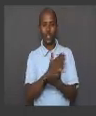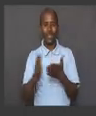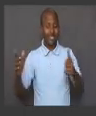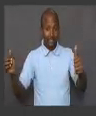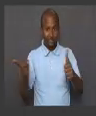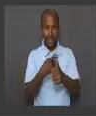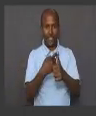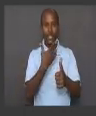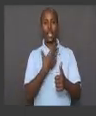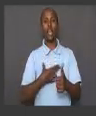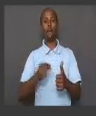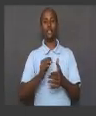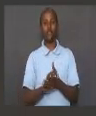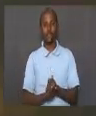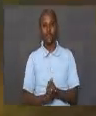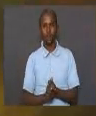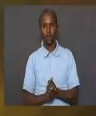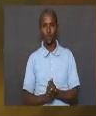their first element.